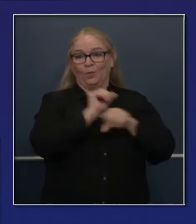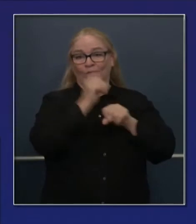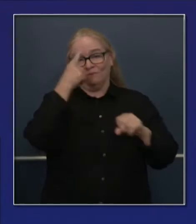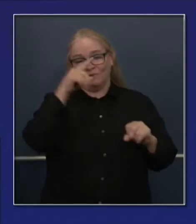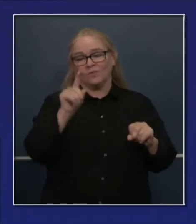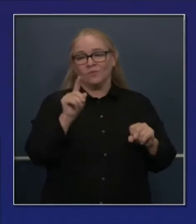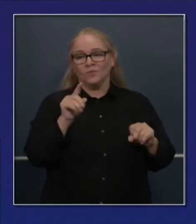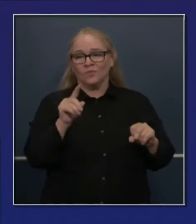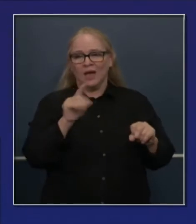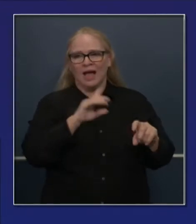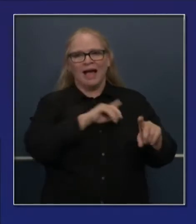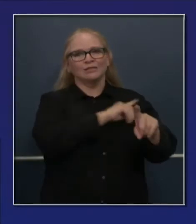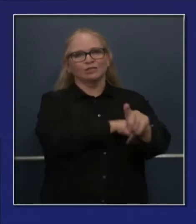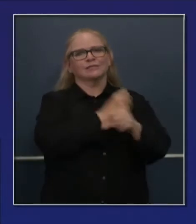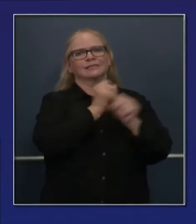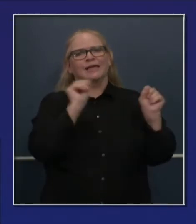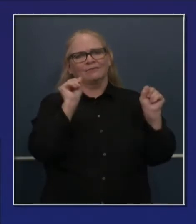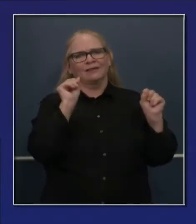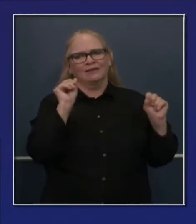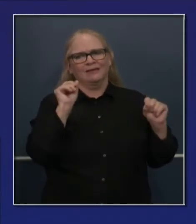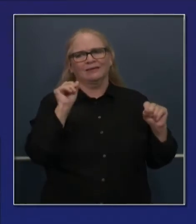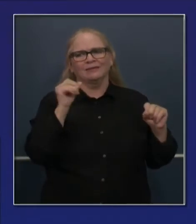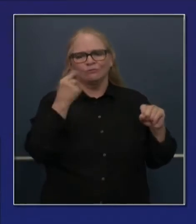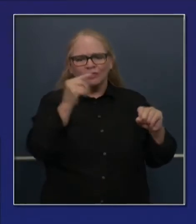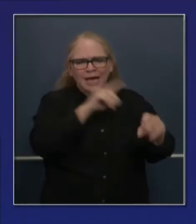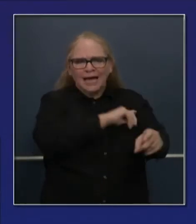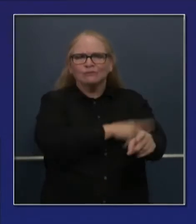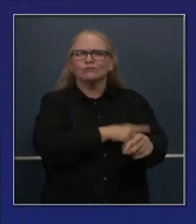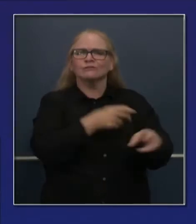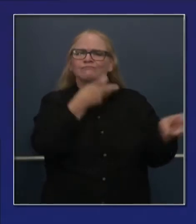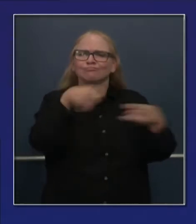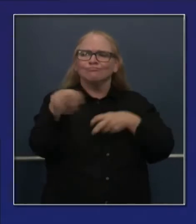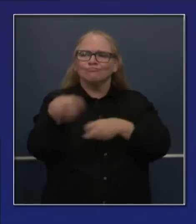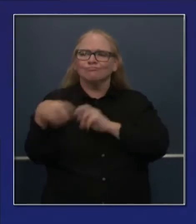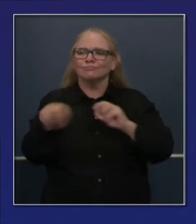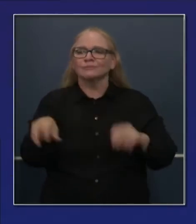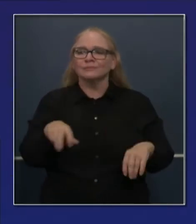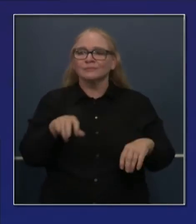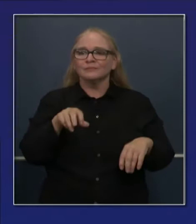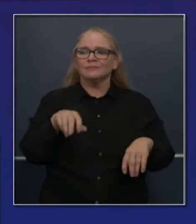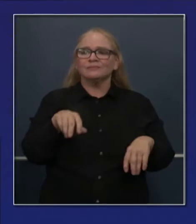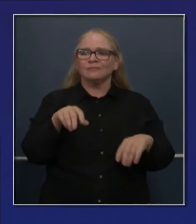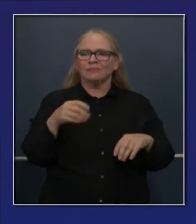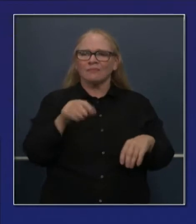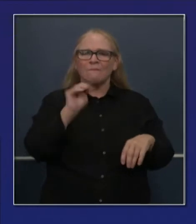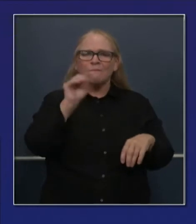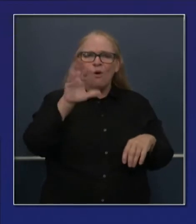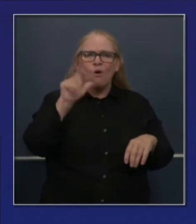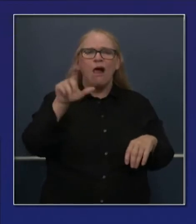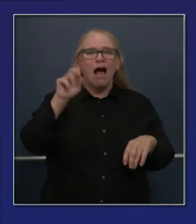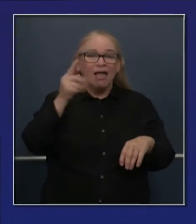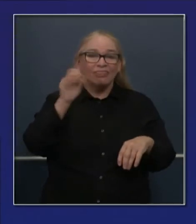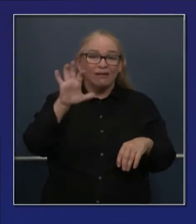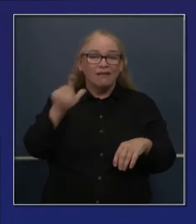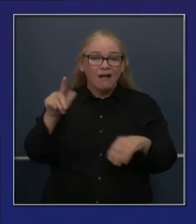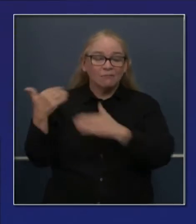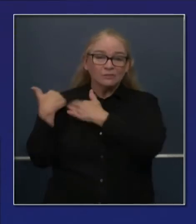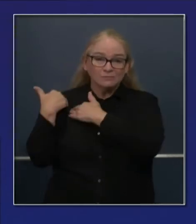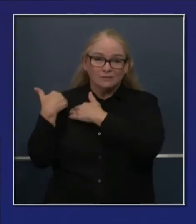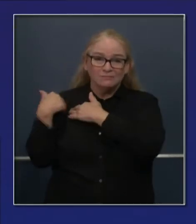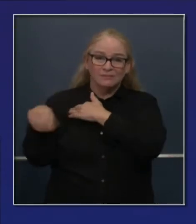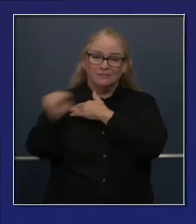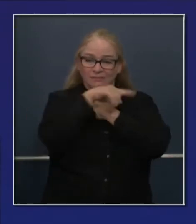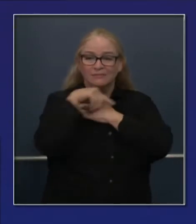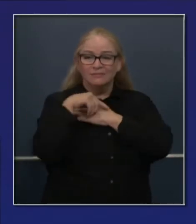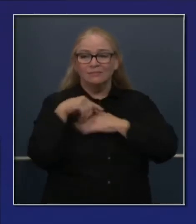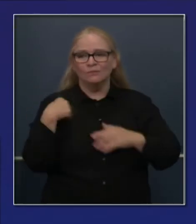an economic imperative, and we see it as a moral and ethical imperative as it relates to the kind of world we're going to leave, the kind of state and